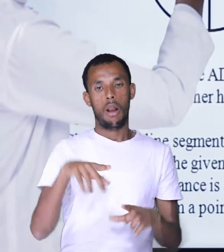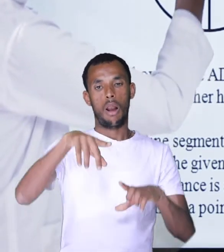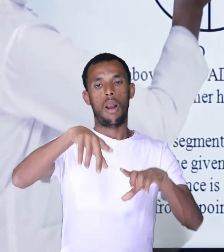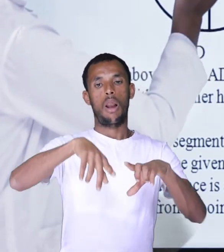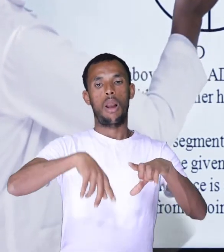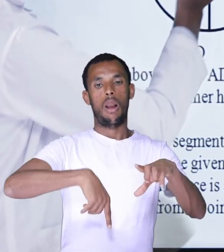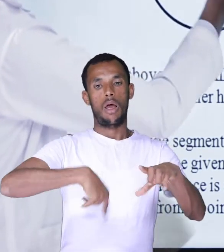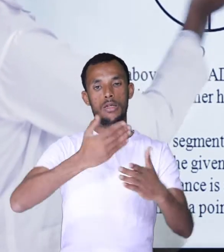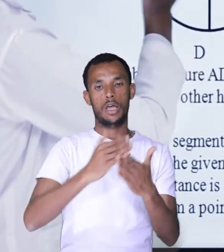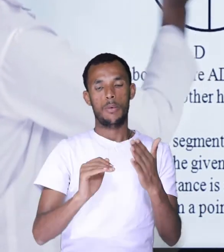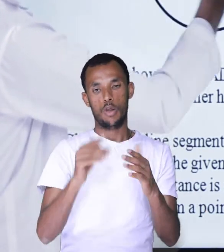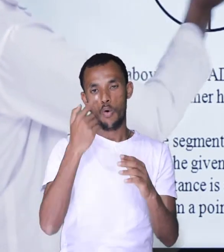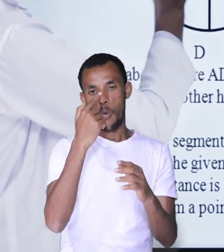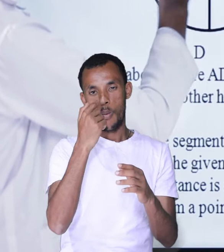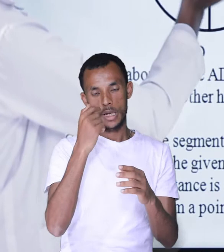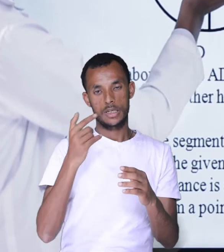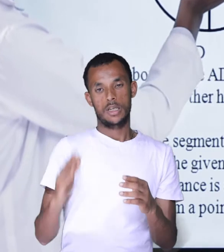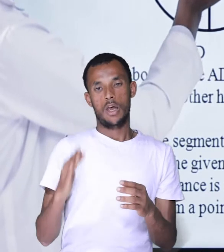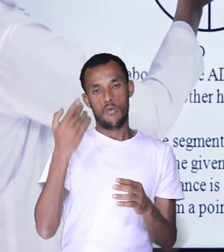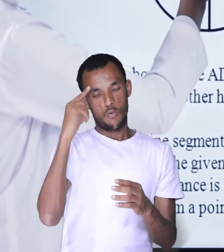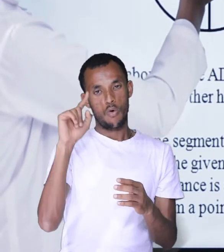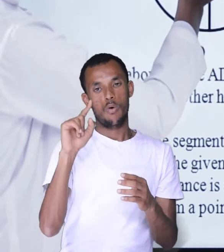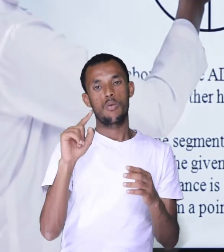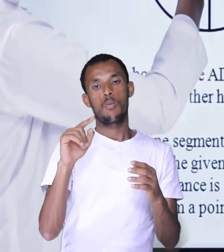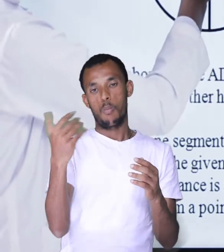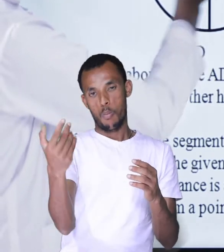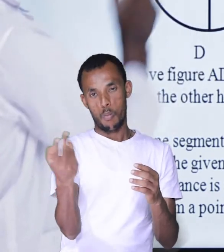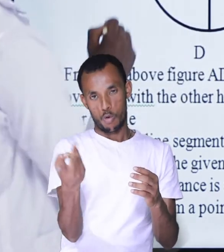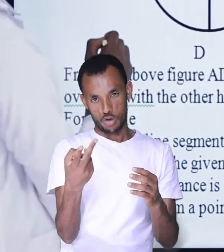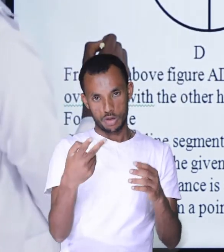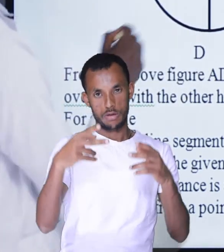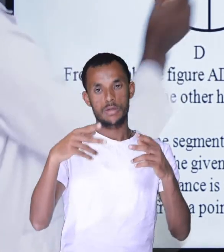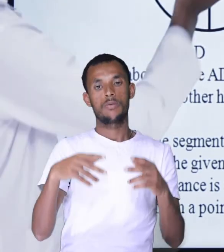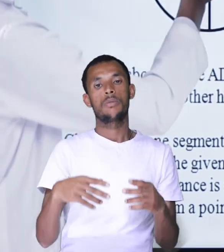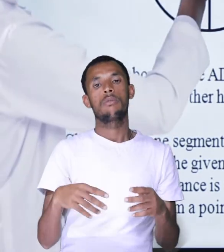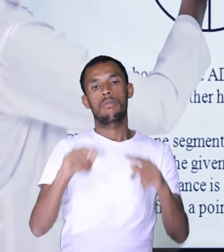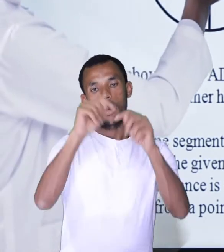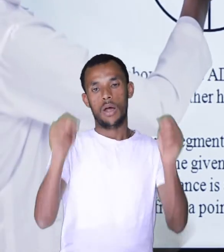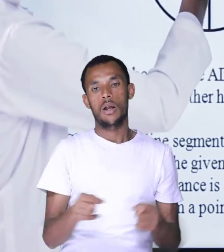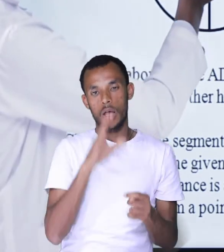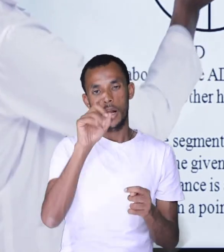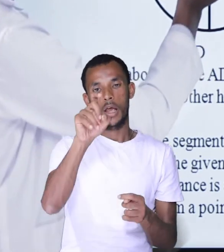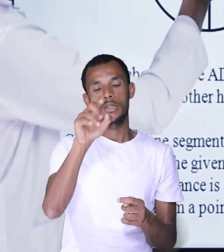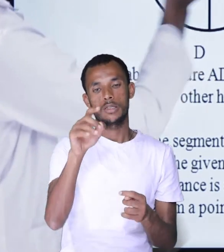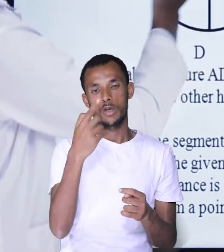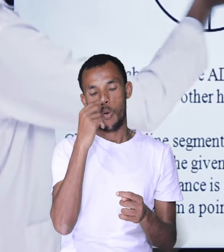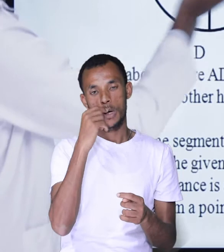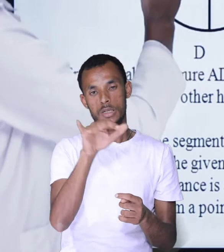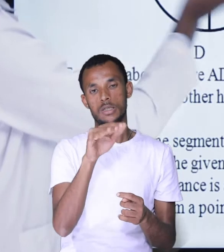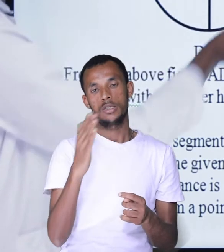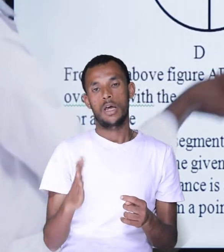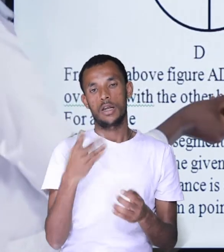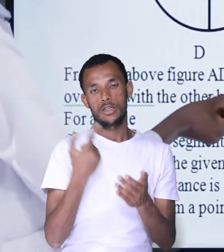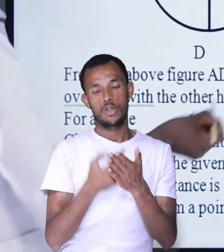line segment is a common side for both triangles. Let's say this one is X is common side. So these